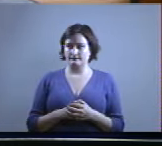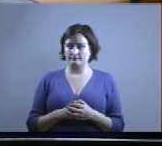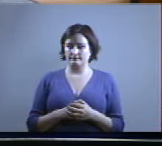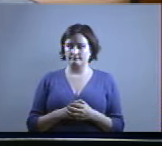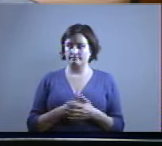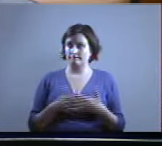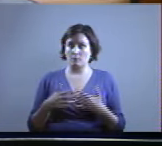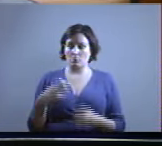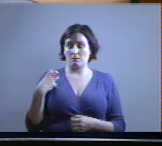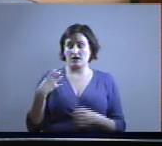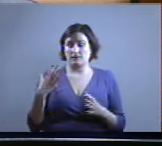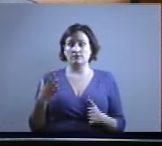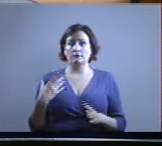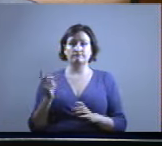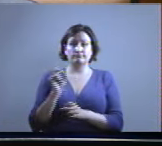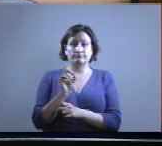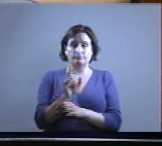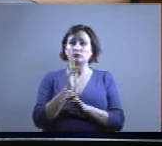Responses.